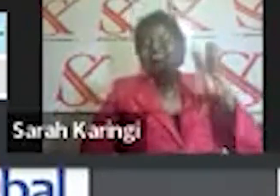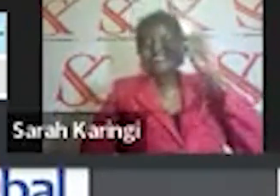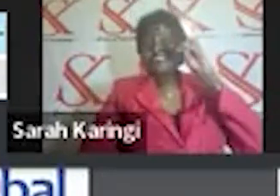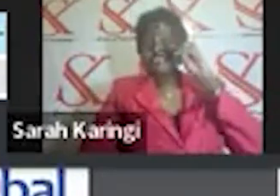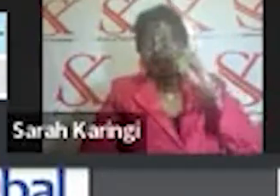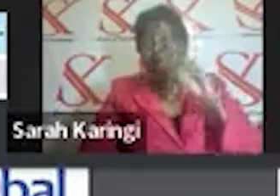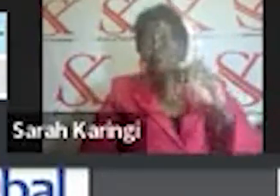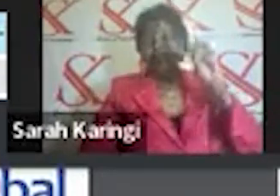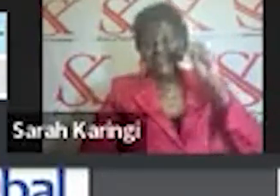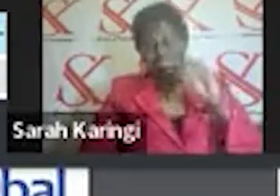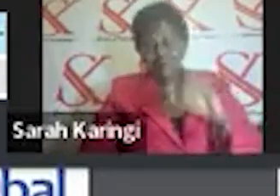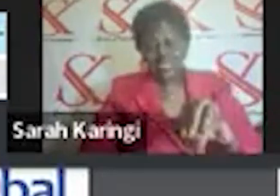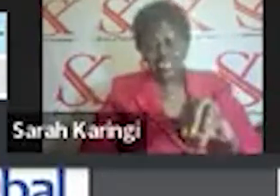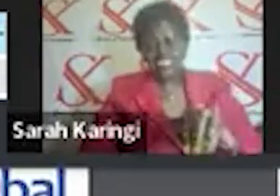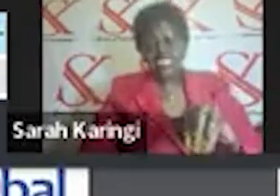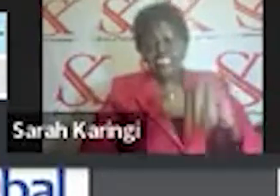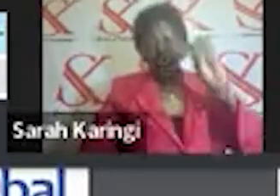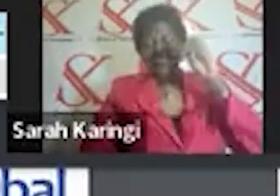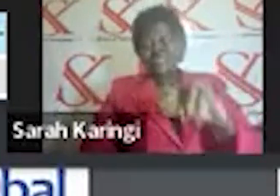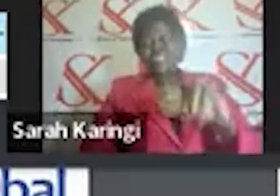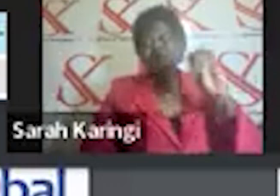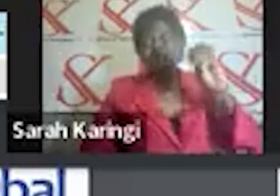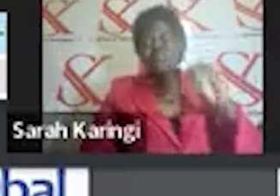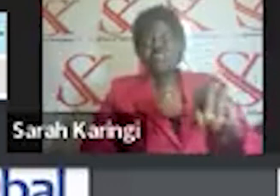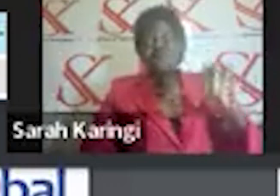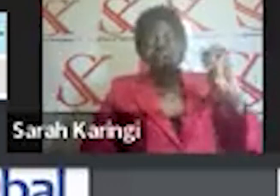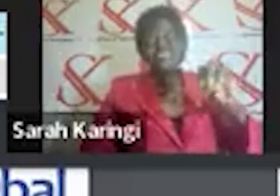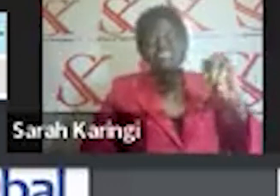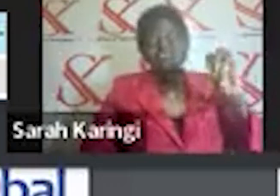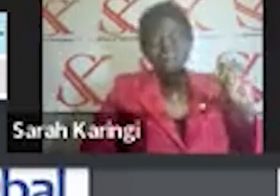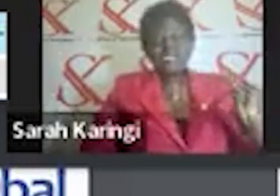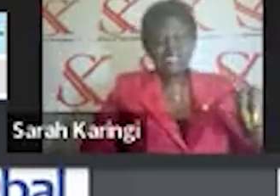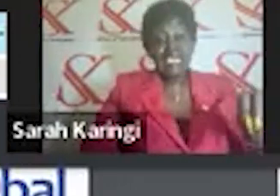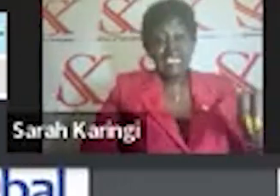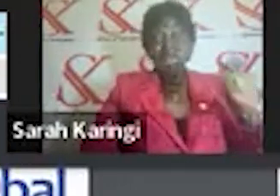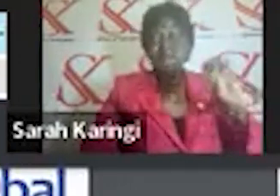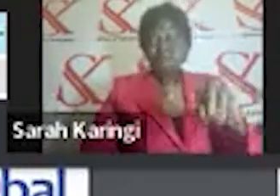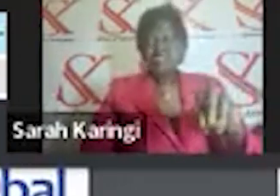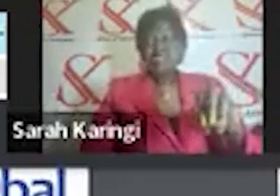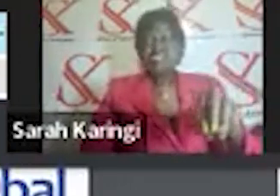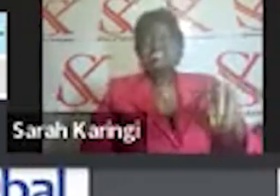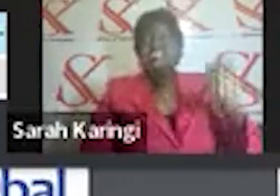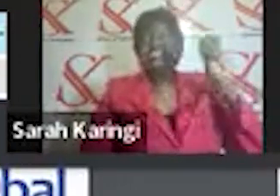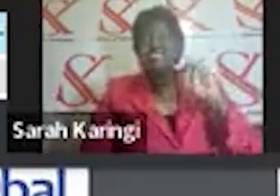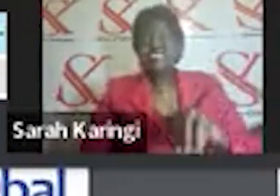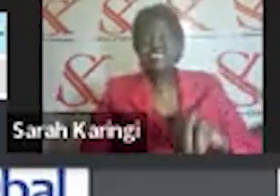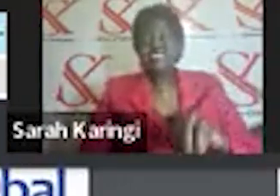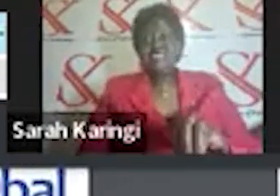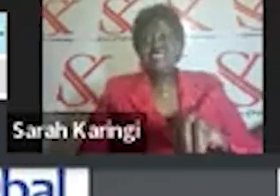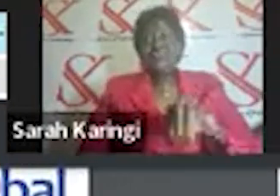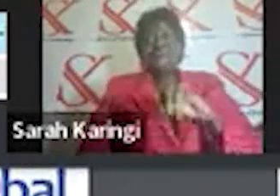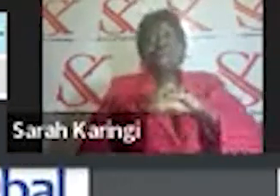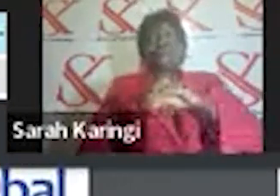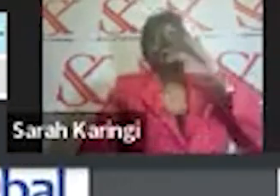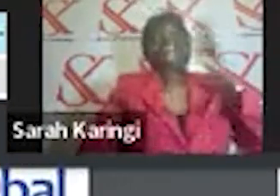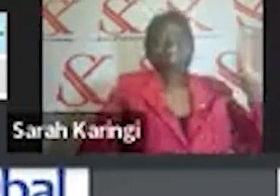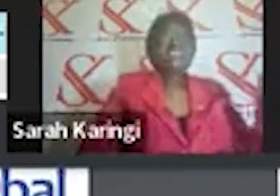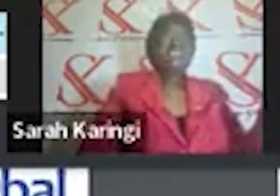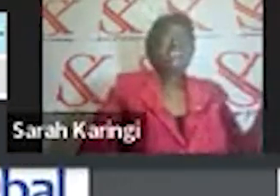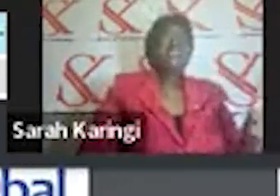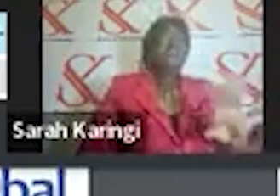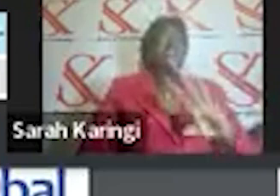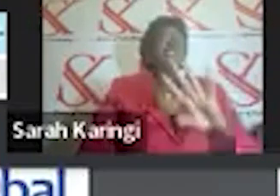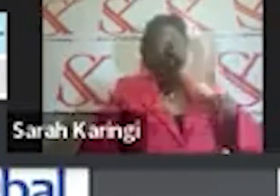is something of substance. It is not something that will make you not get a business. I remember there's a certain lady who